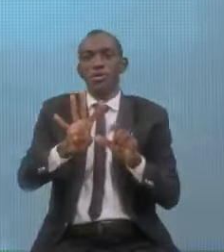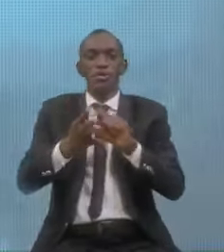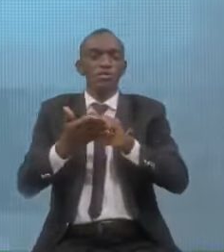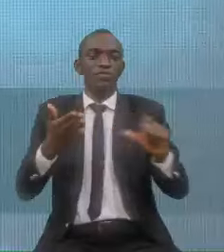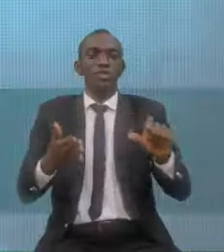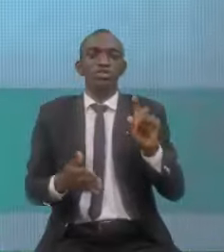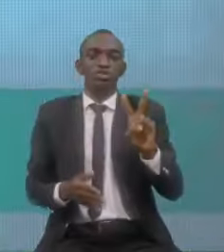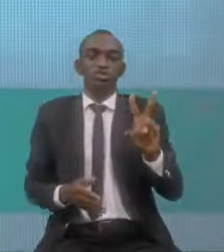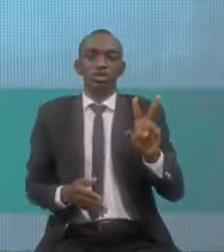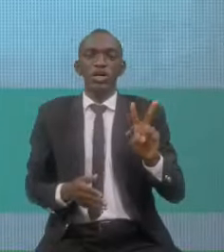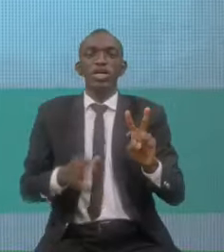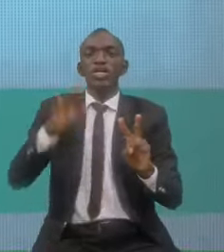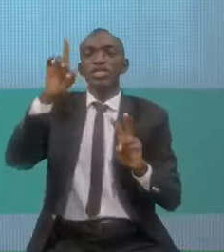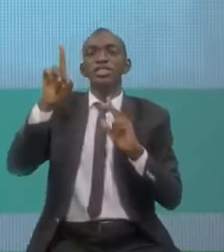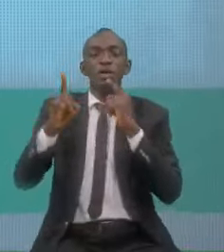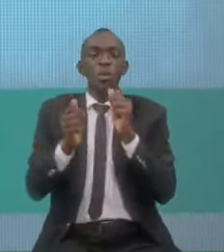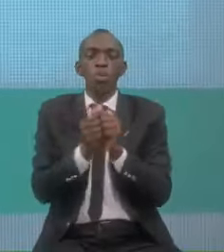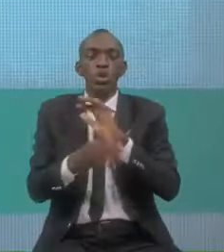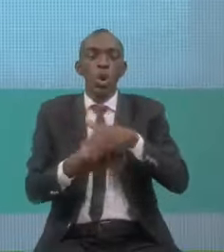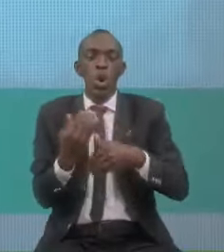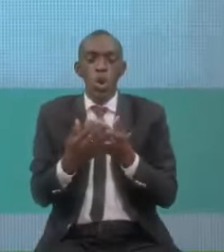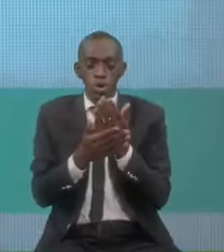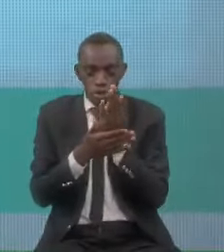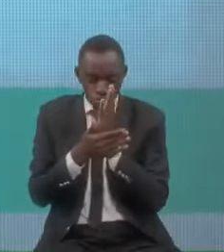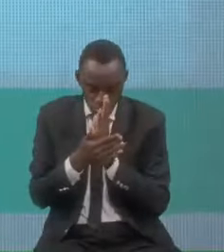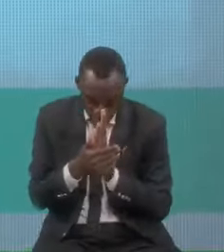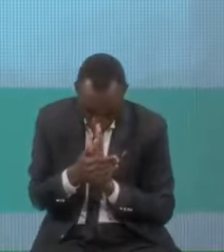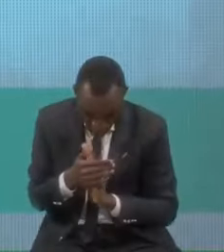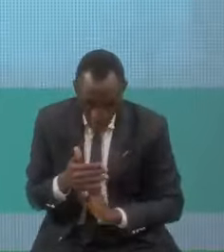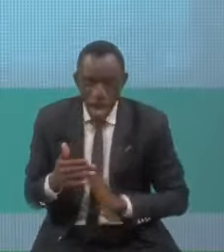lowliness and meekness and with long suffering,